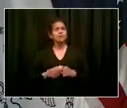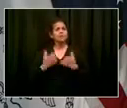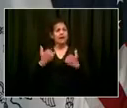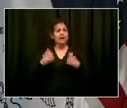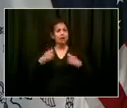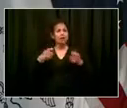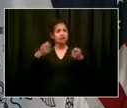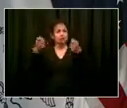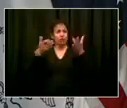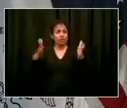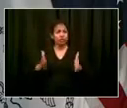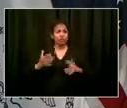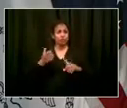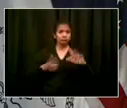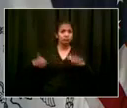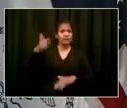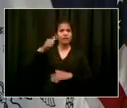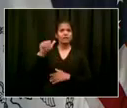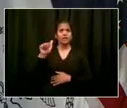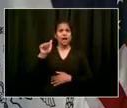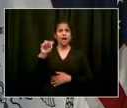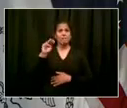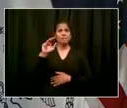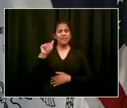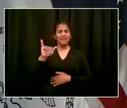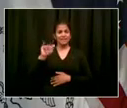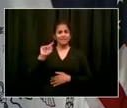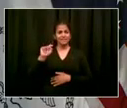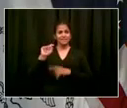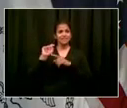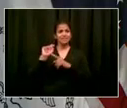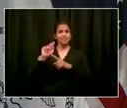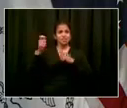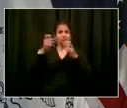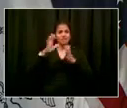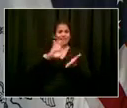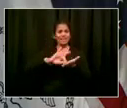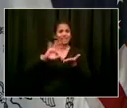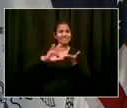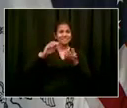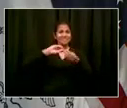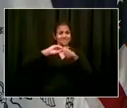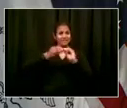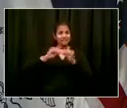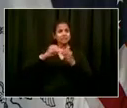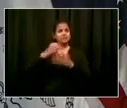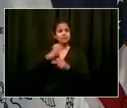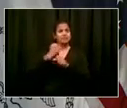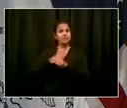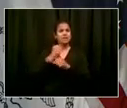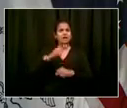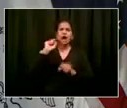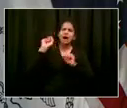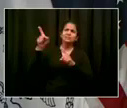of that, but also some of the numbers of just how extensive the outreach has been over recent months.